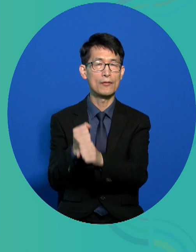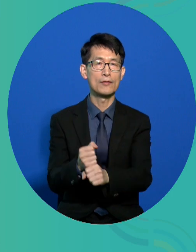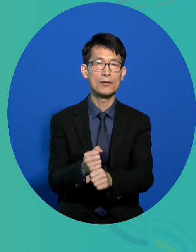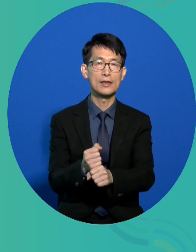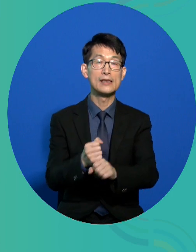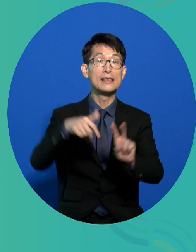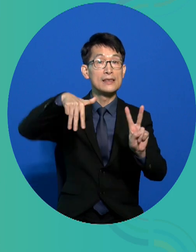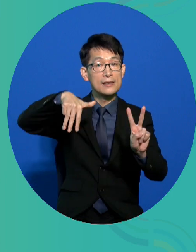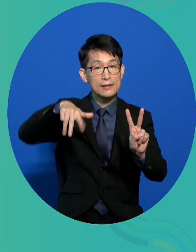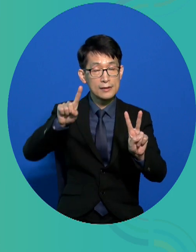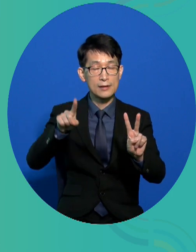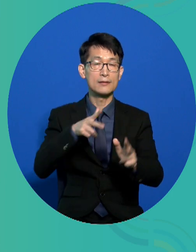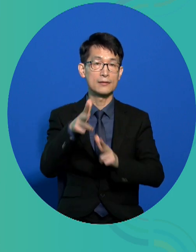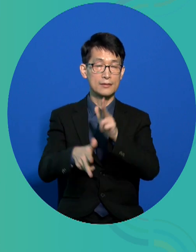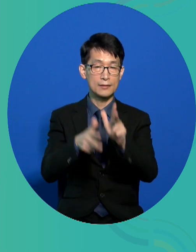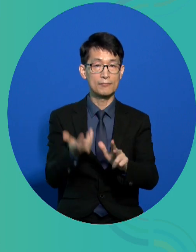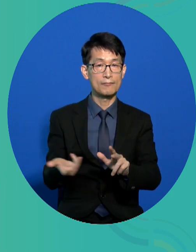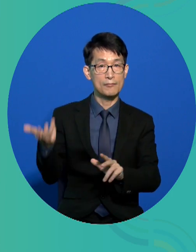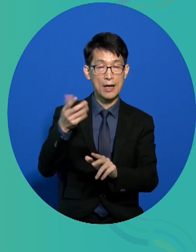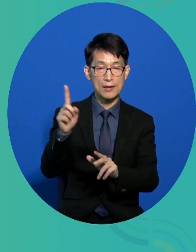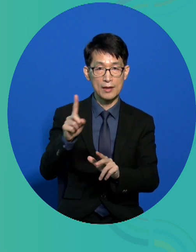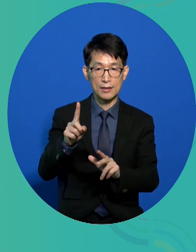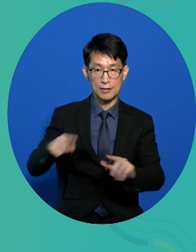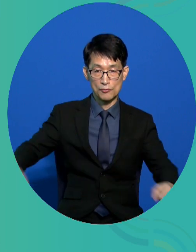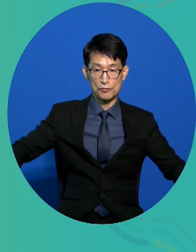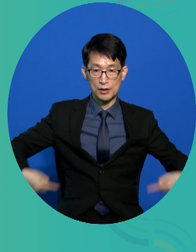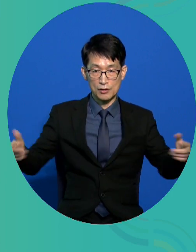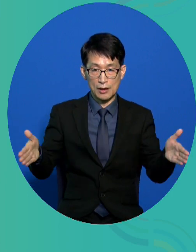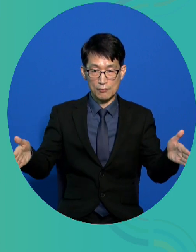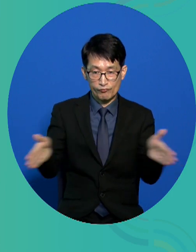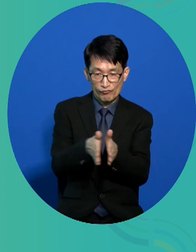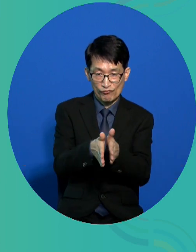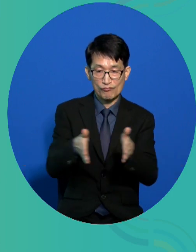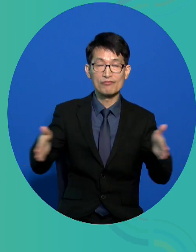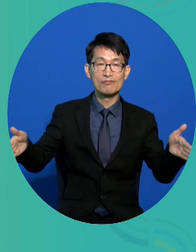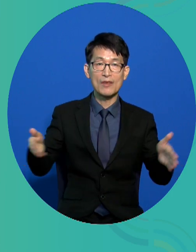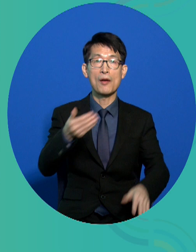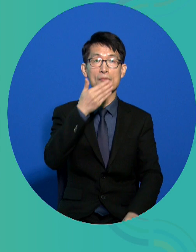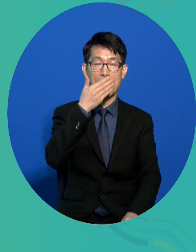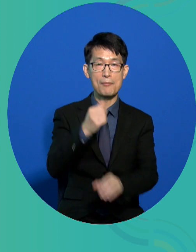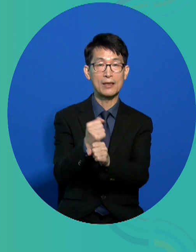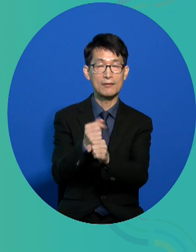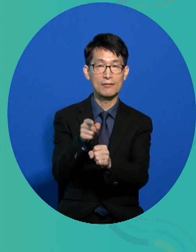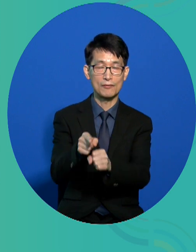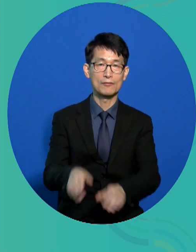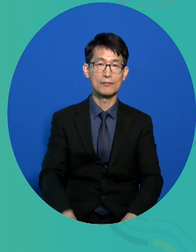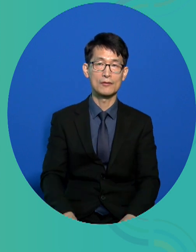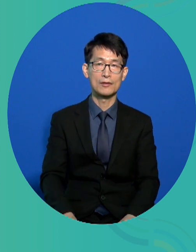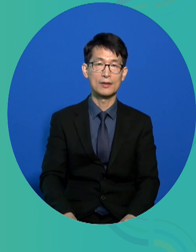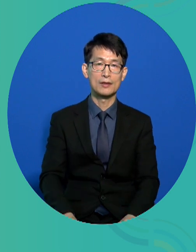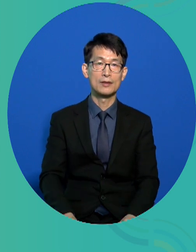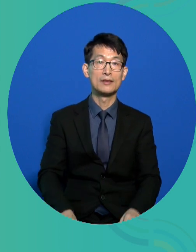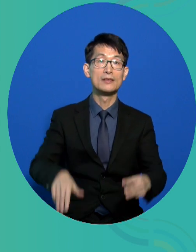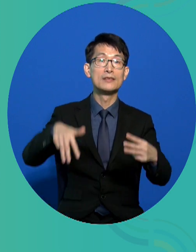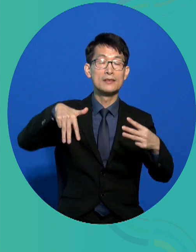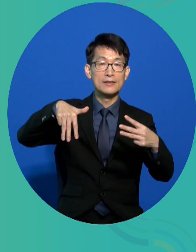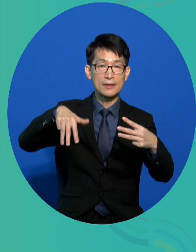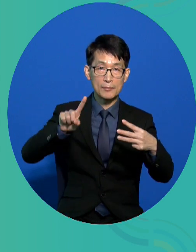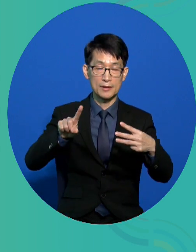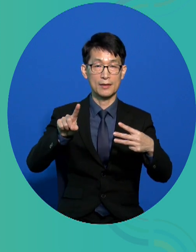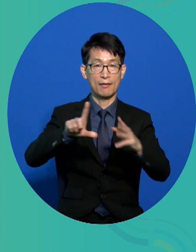find today were developed accordingly. And during the Second Industrial Revolution, more